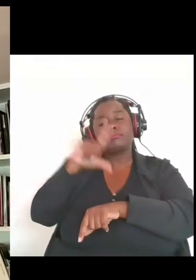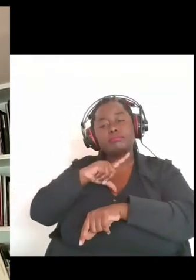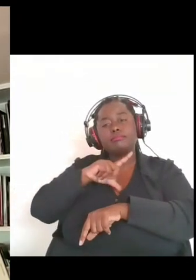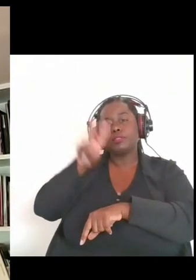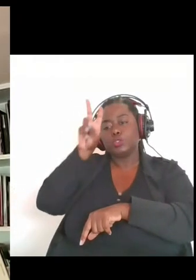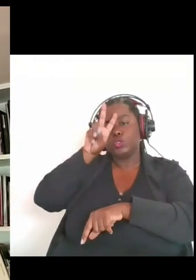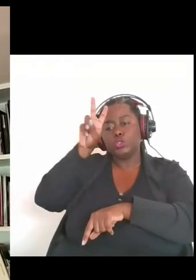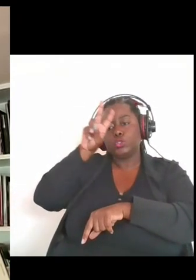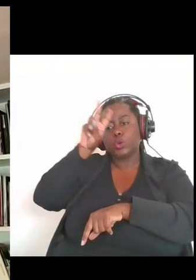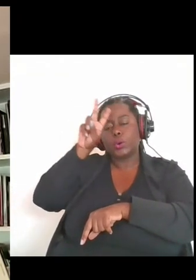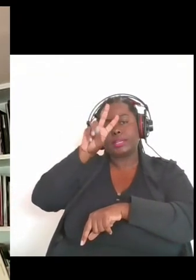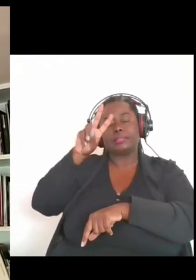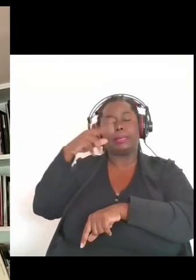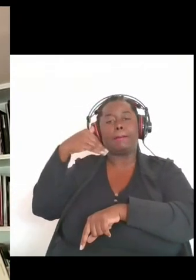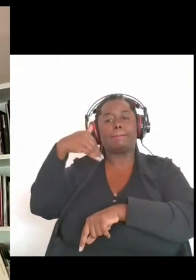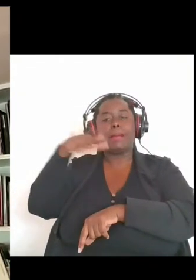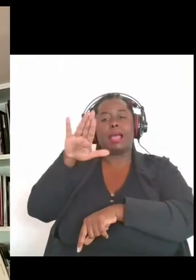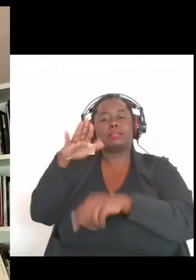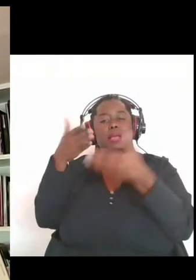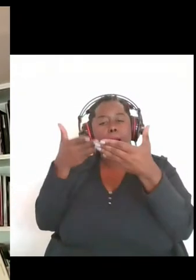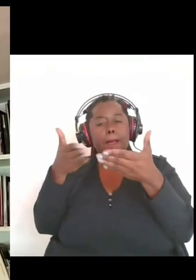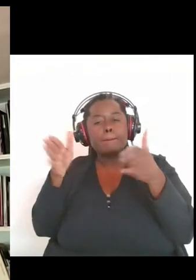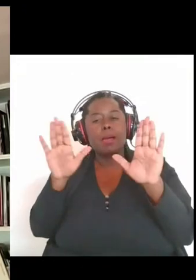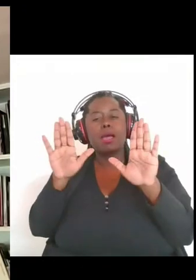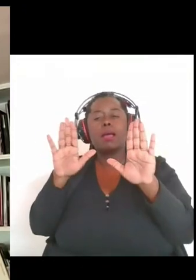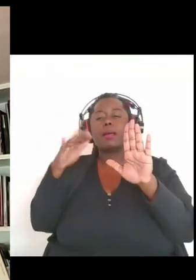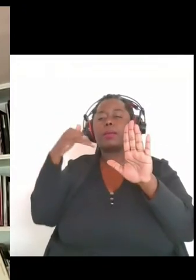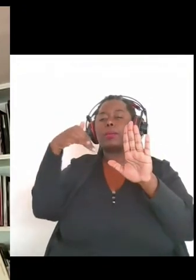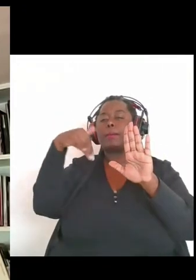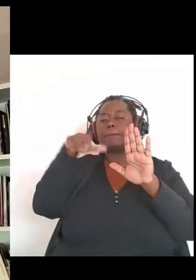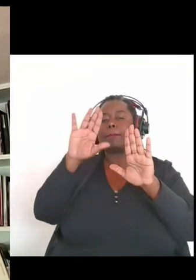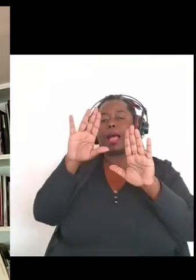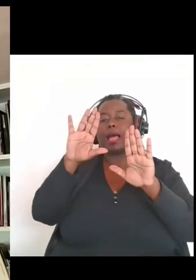about stories that are open